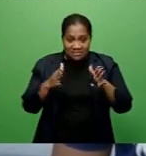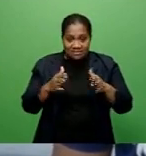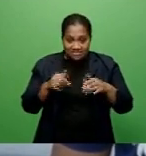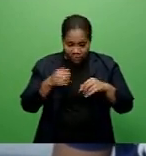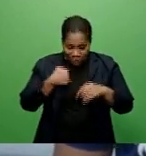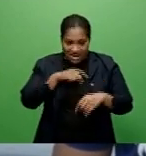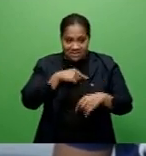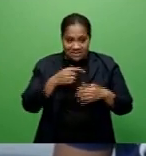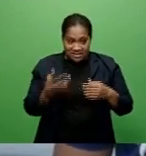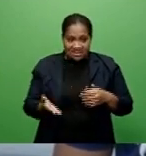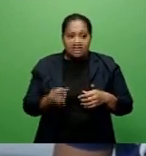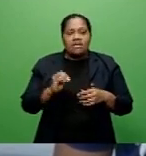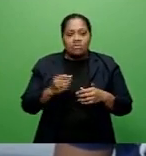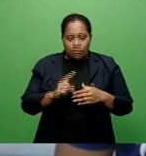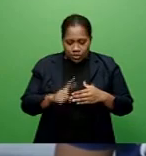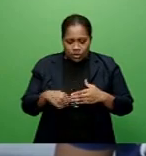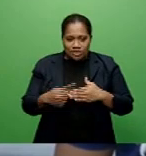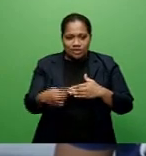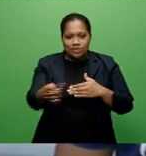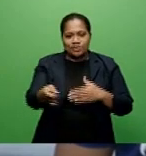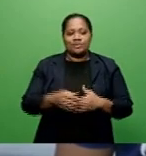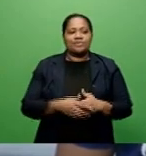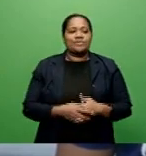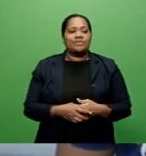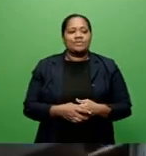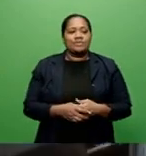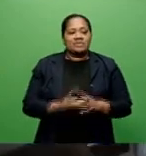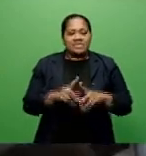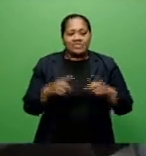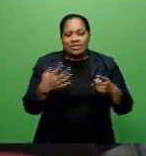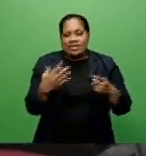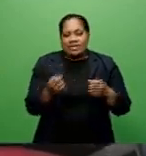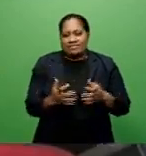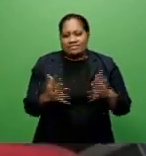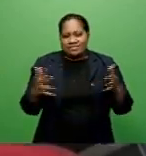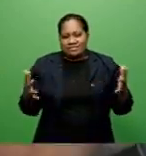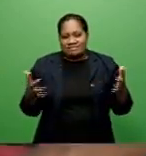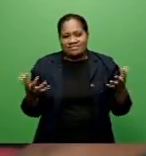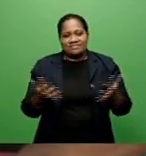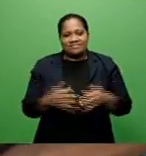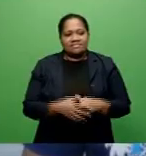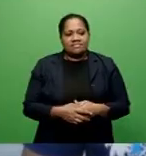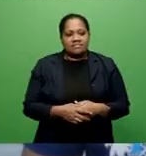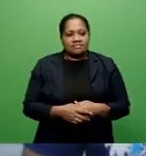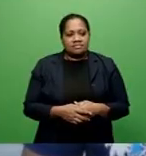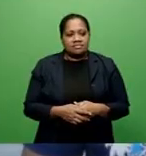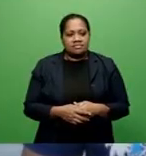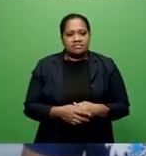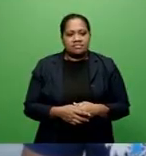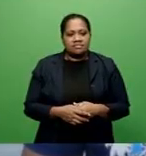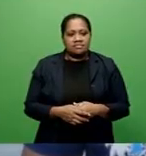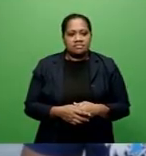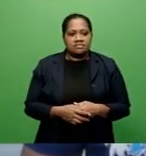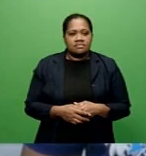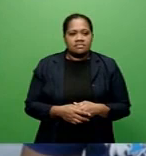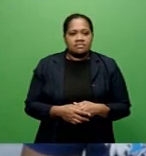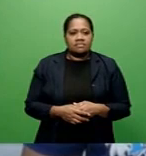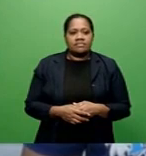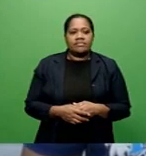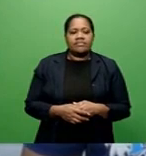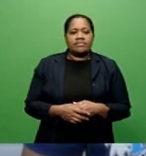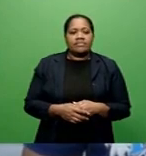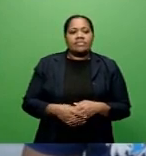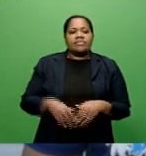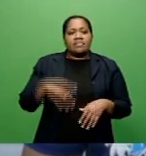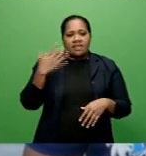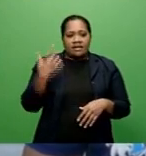one. So we're gonna move on. Something in a big way. Because he'd been an Asian chef at Shantara, Radisson. He's been